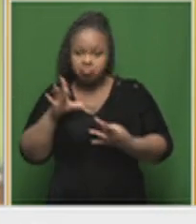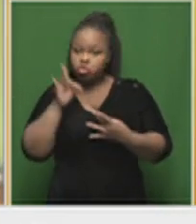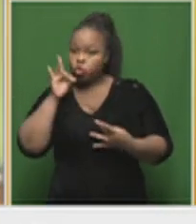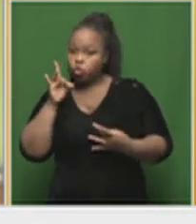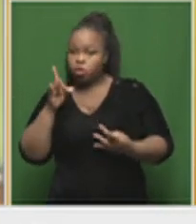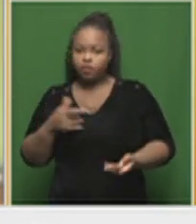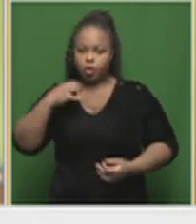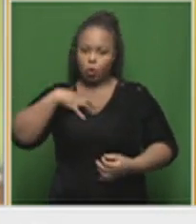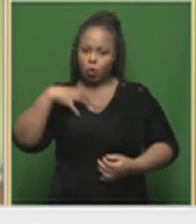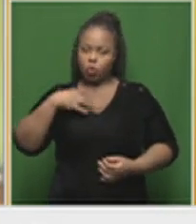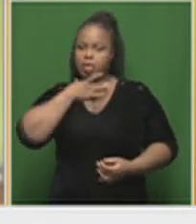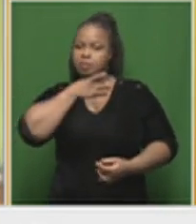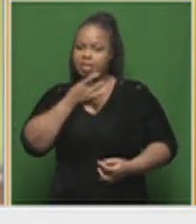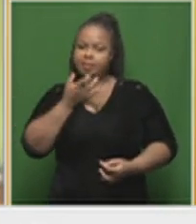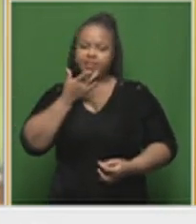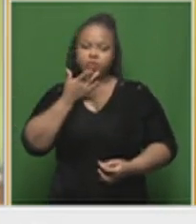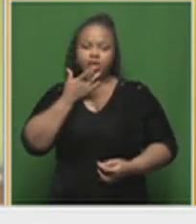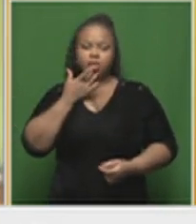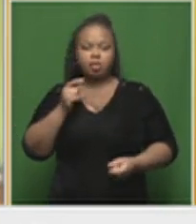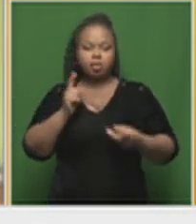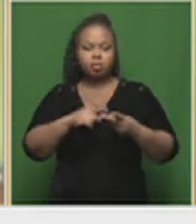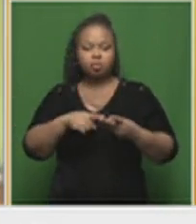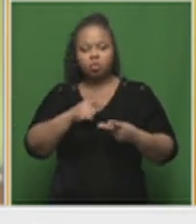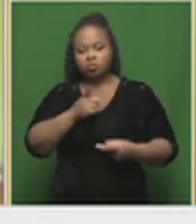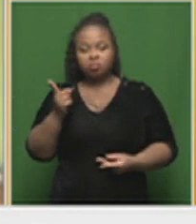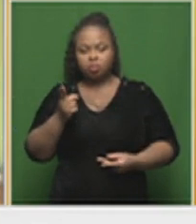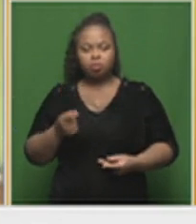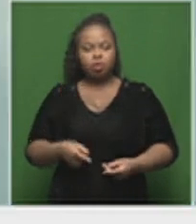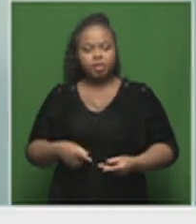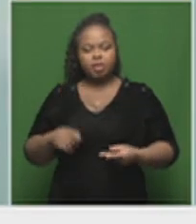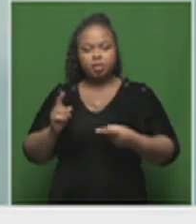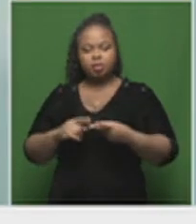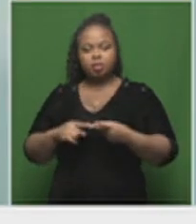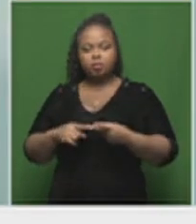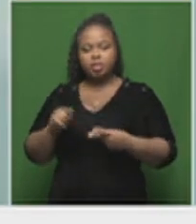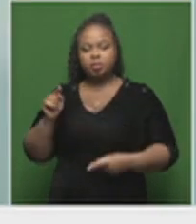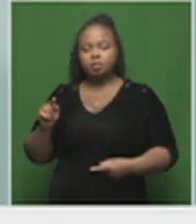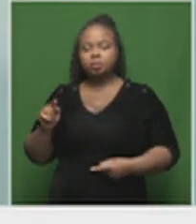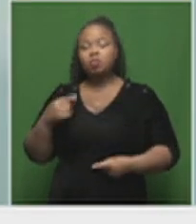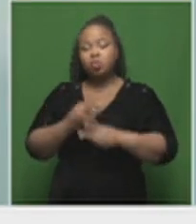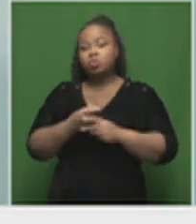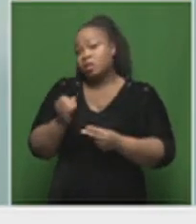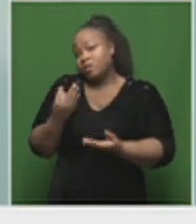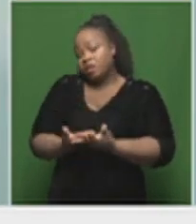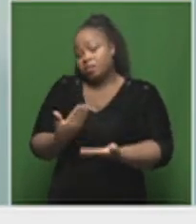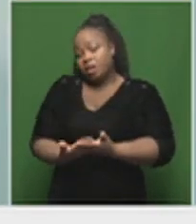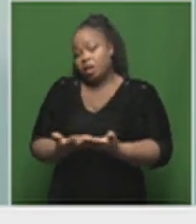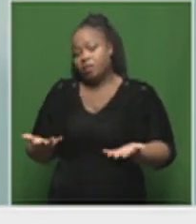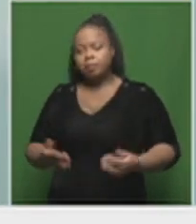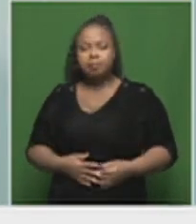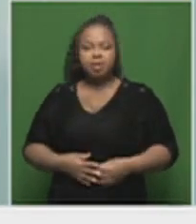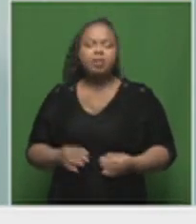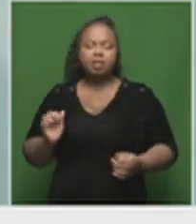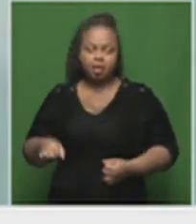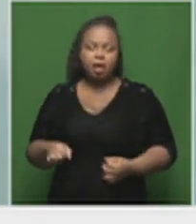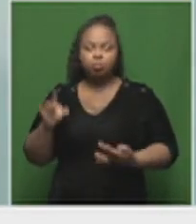choices of the vaccines that they want to have, or they would be open to getting any vaccine that would be available to them. So they've been